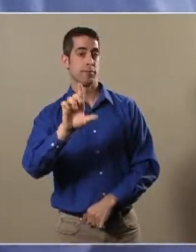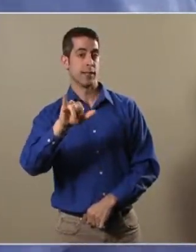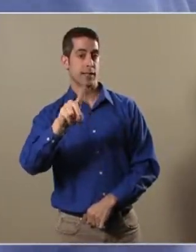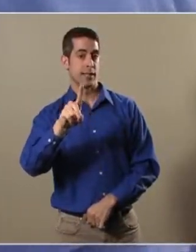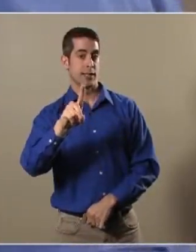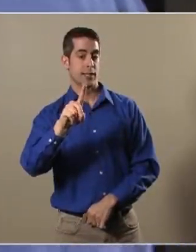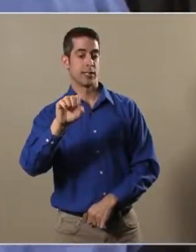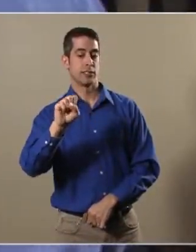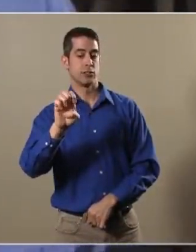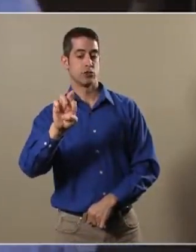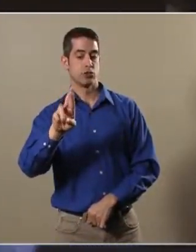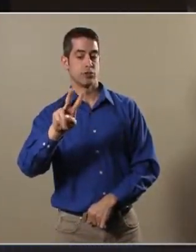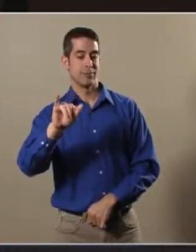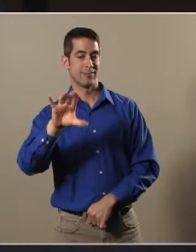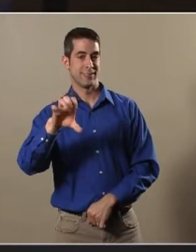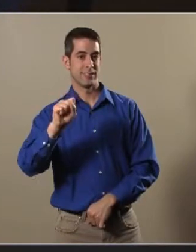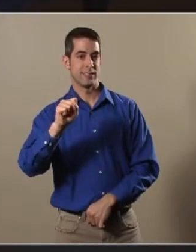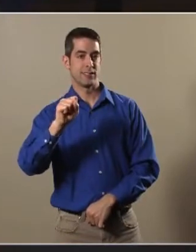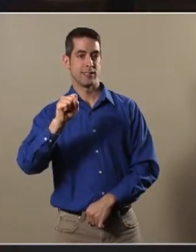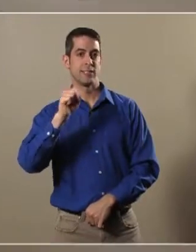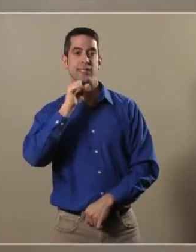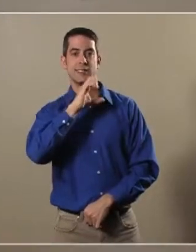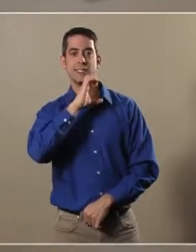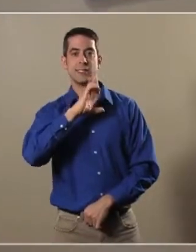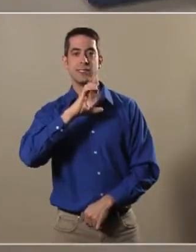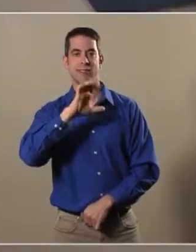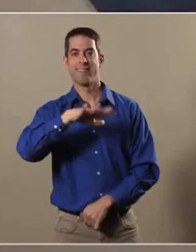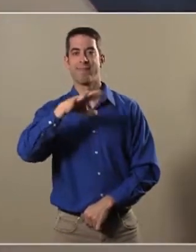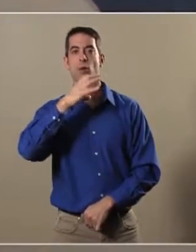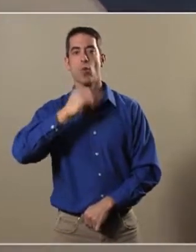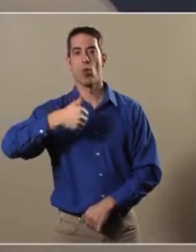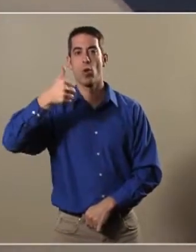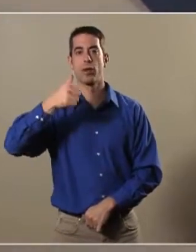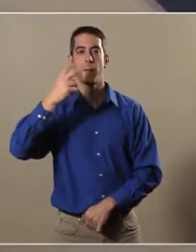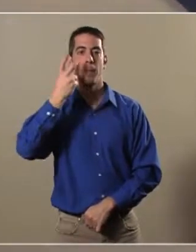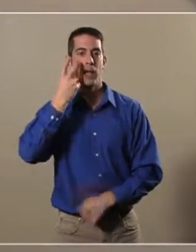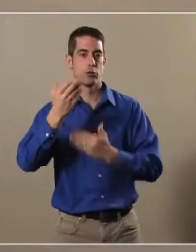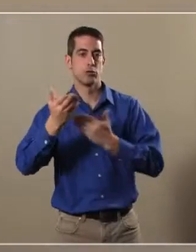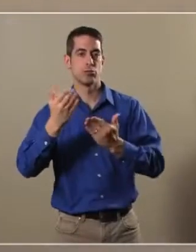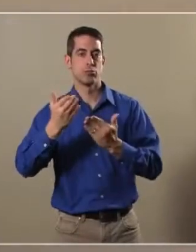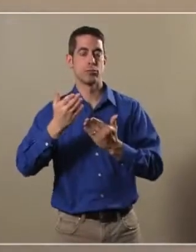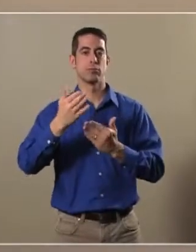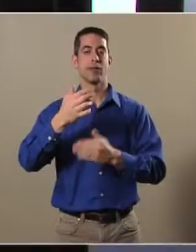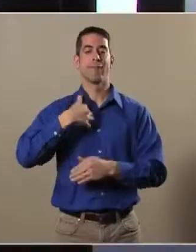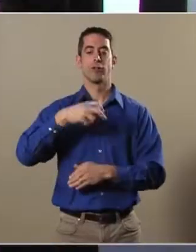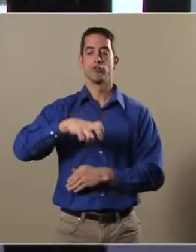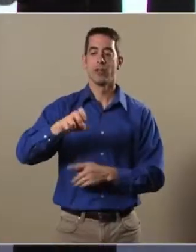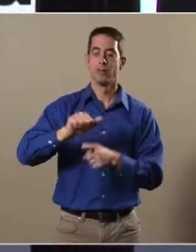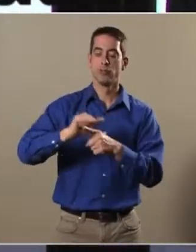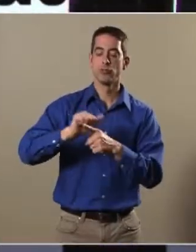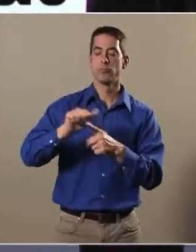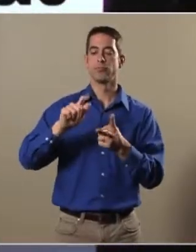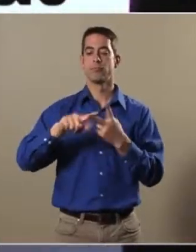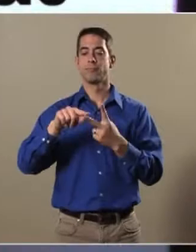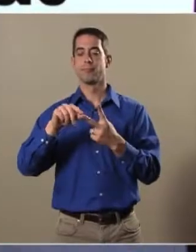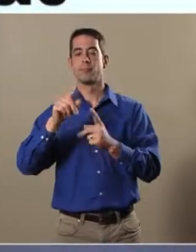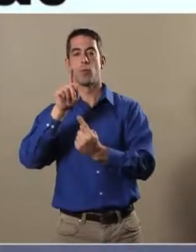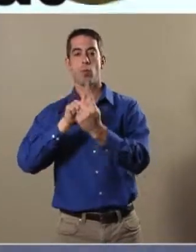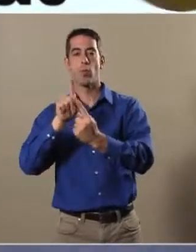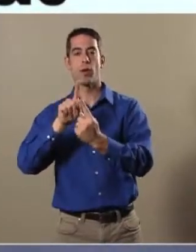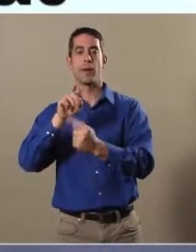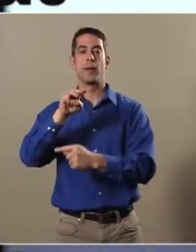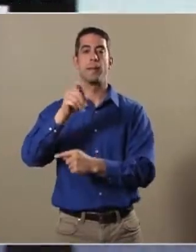provides daily living skills training, adaptive equipment, orientation and mobility instruction, travel training, and other independent